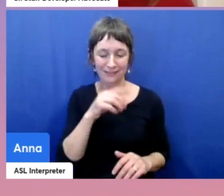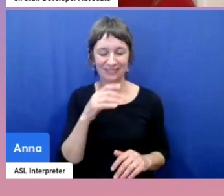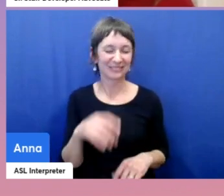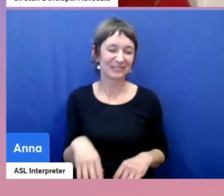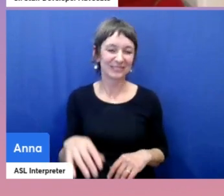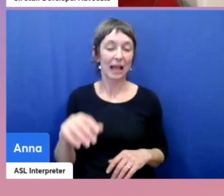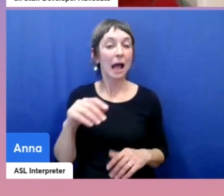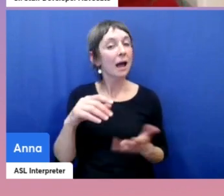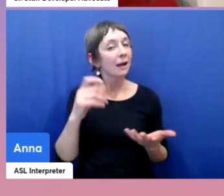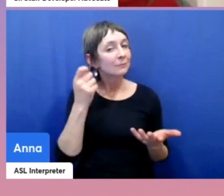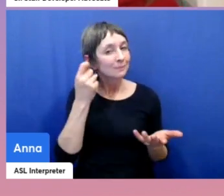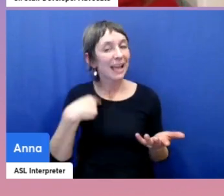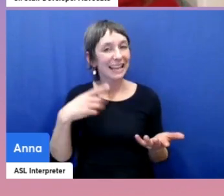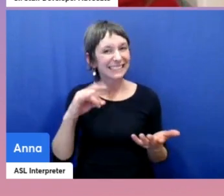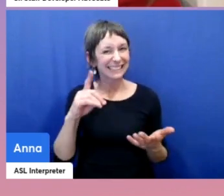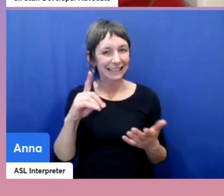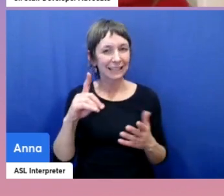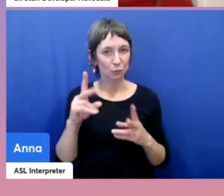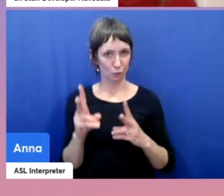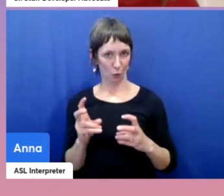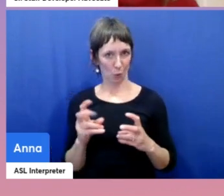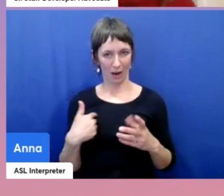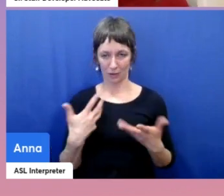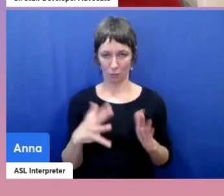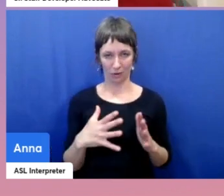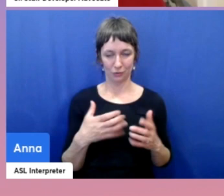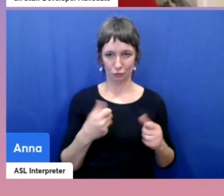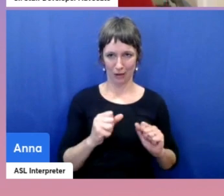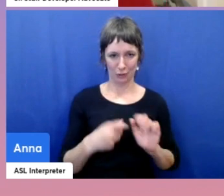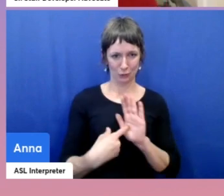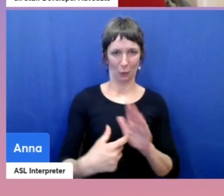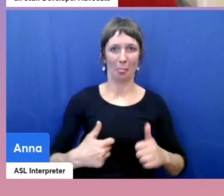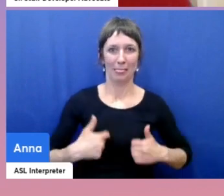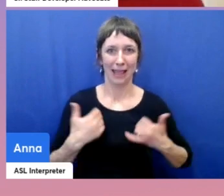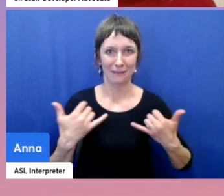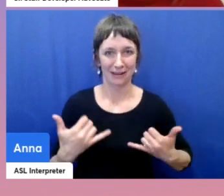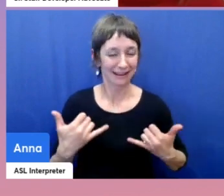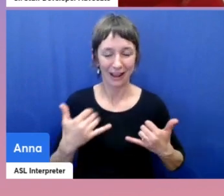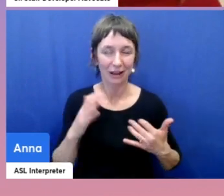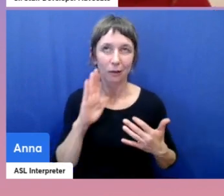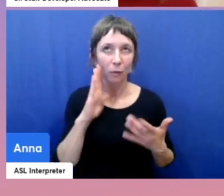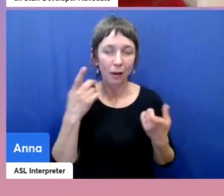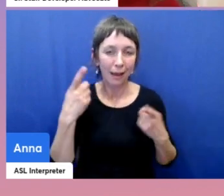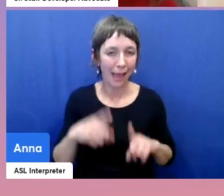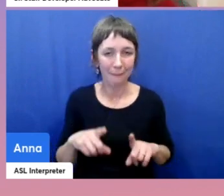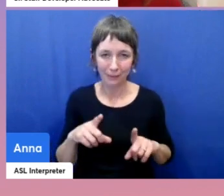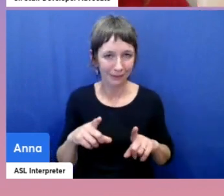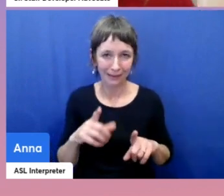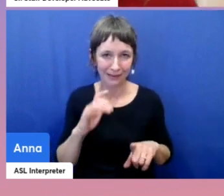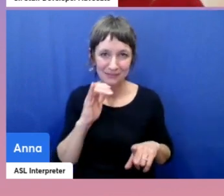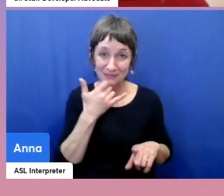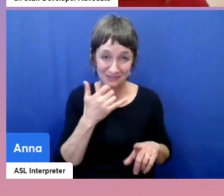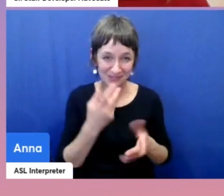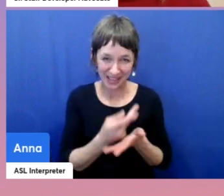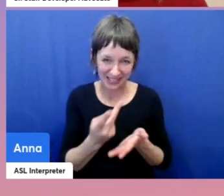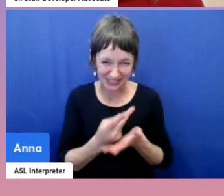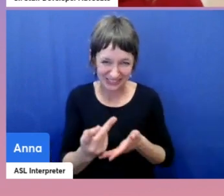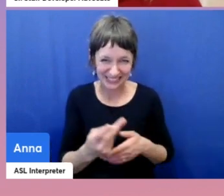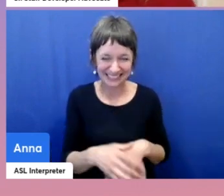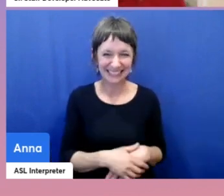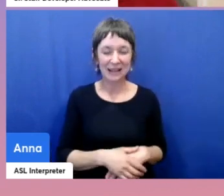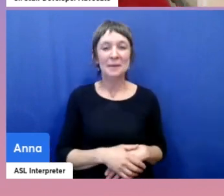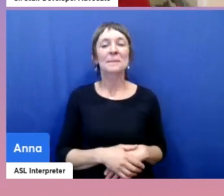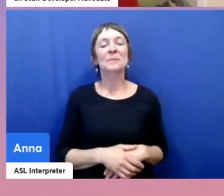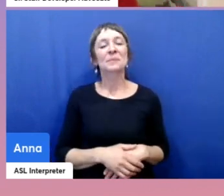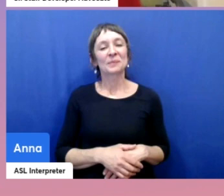punishment, so I did do a video recording of this setup so as to avoid inevitable tech failures, fingers crossed, and awkward